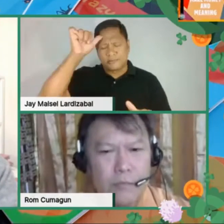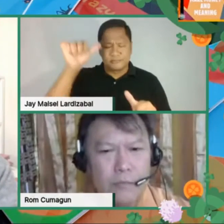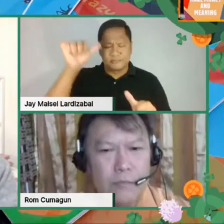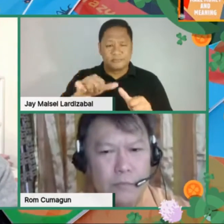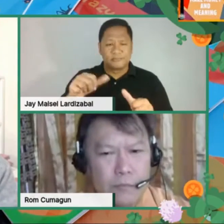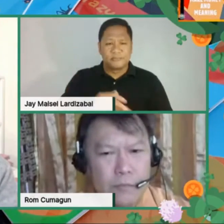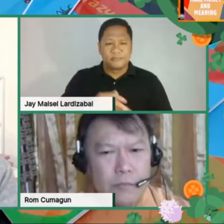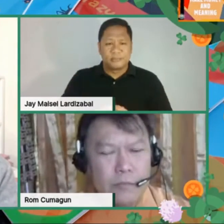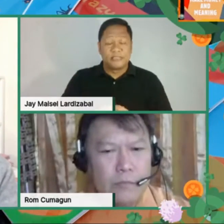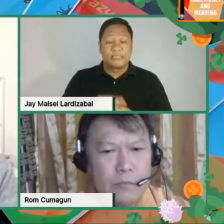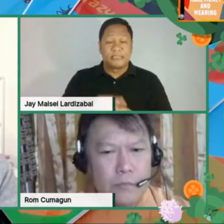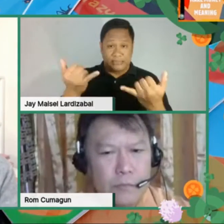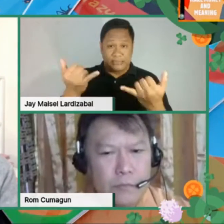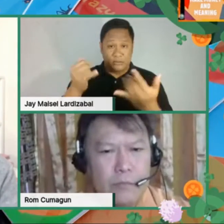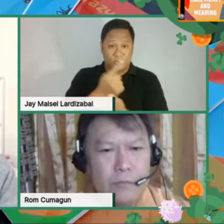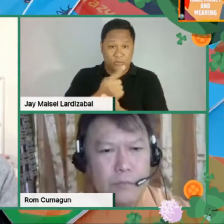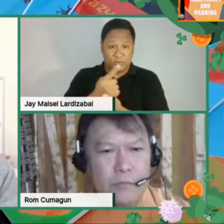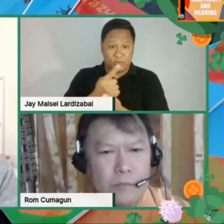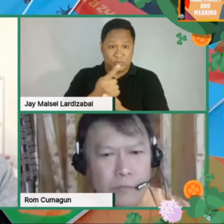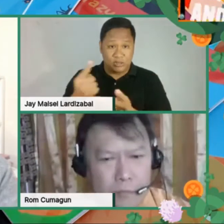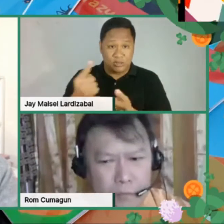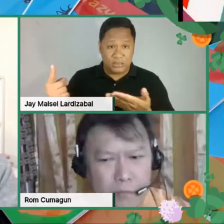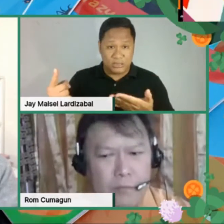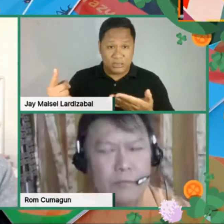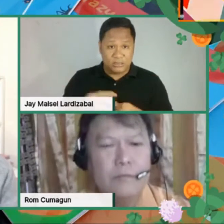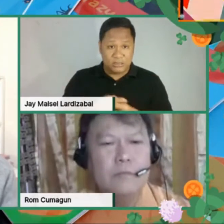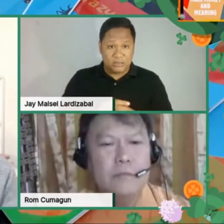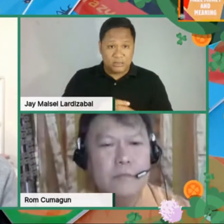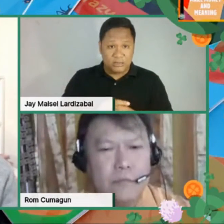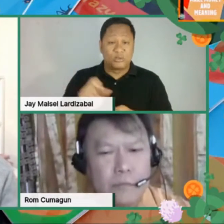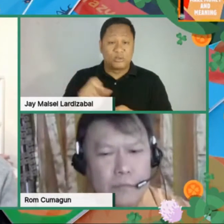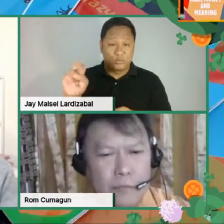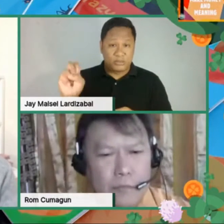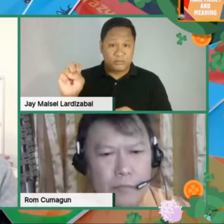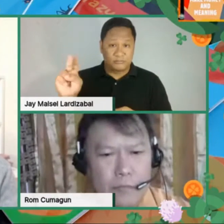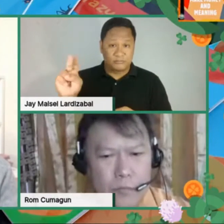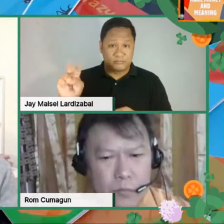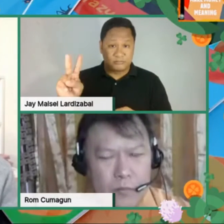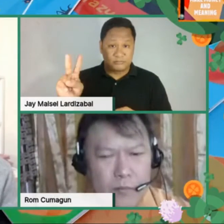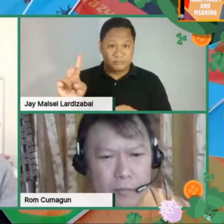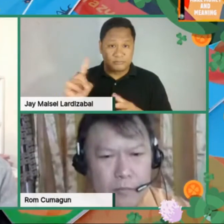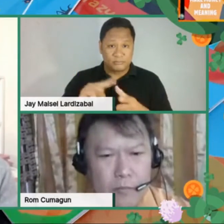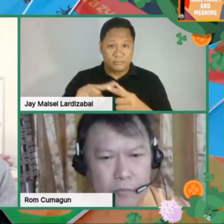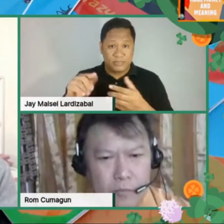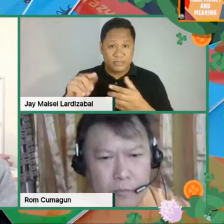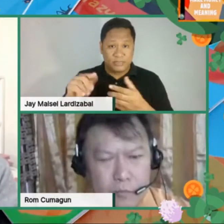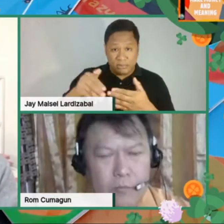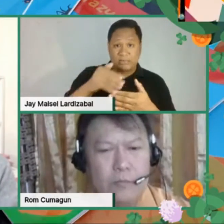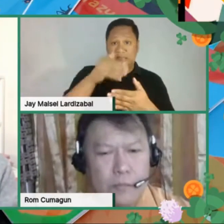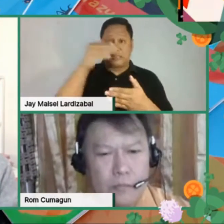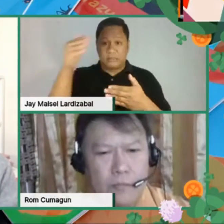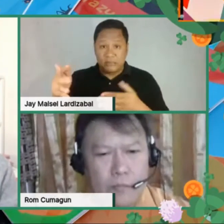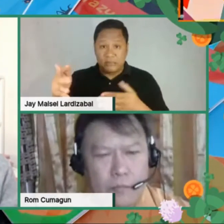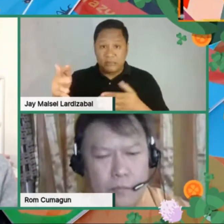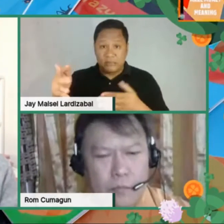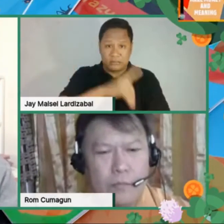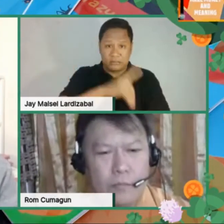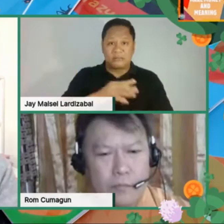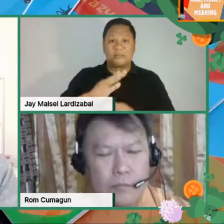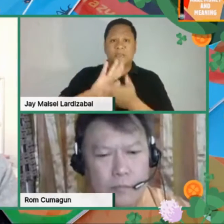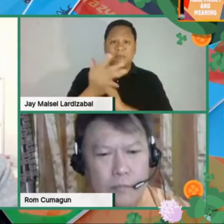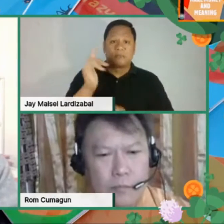was only 12. And then the day after, biglang naging 20. And that